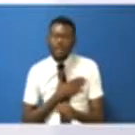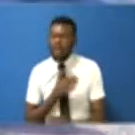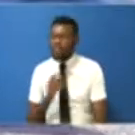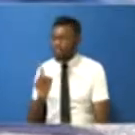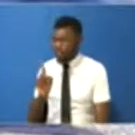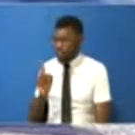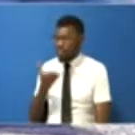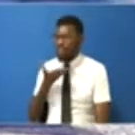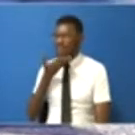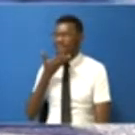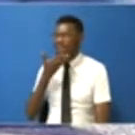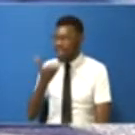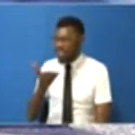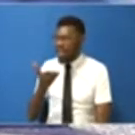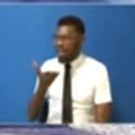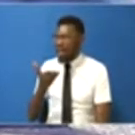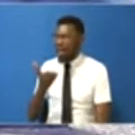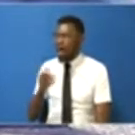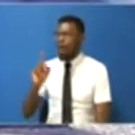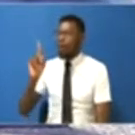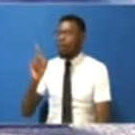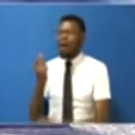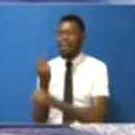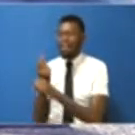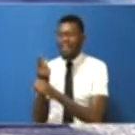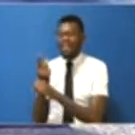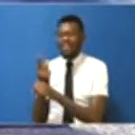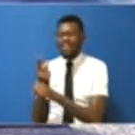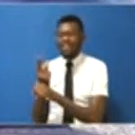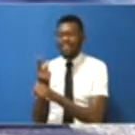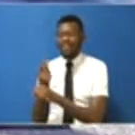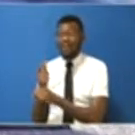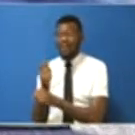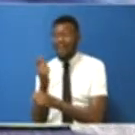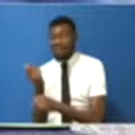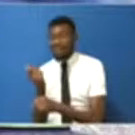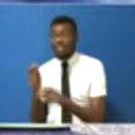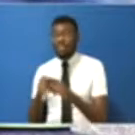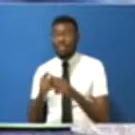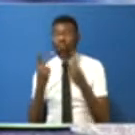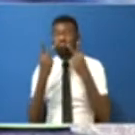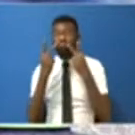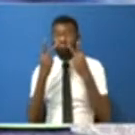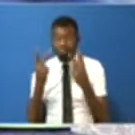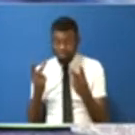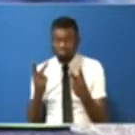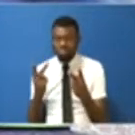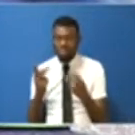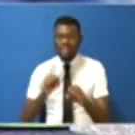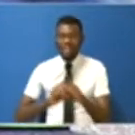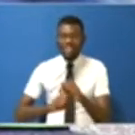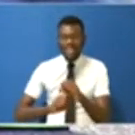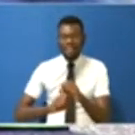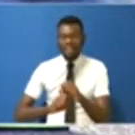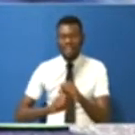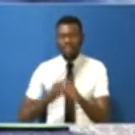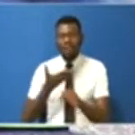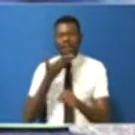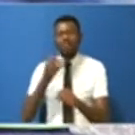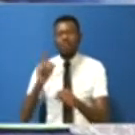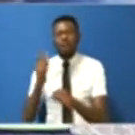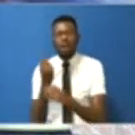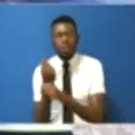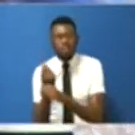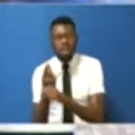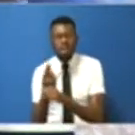an answer to a question is a minute and a half and you can see it clearly on the screen here rebuttal is a minute and we